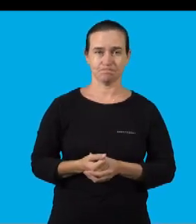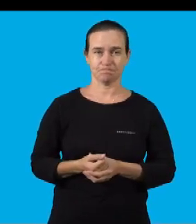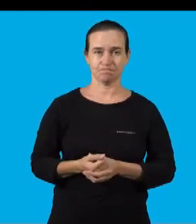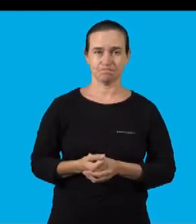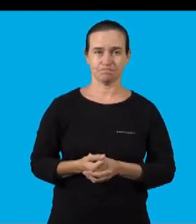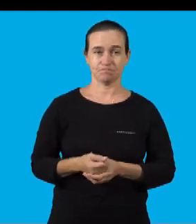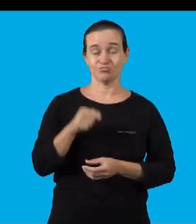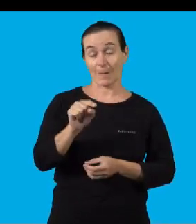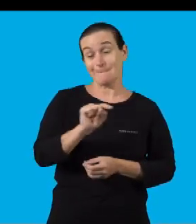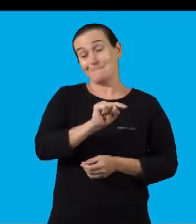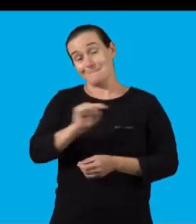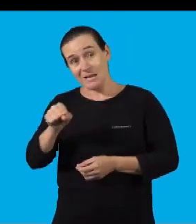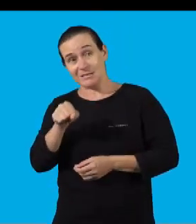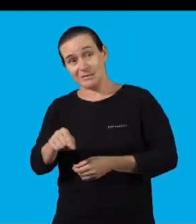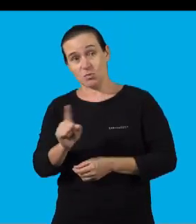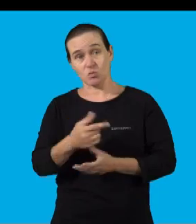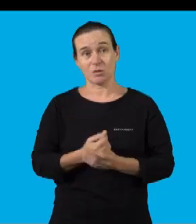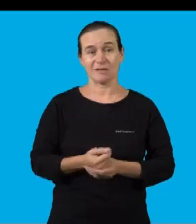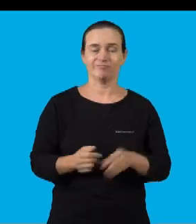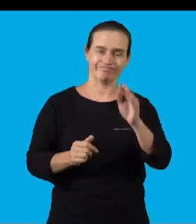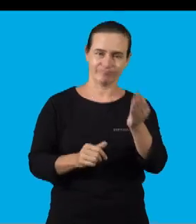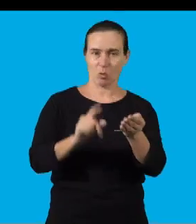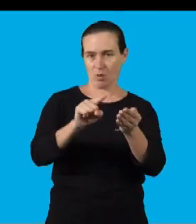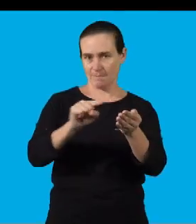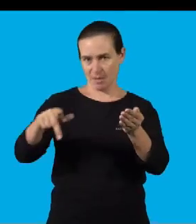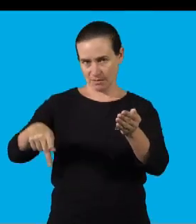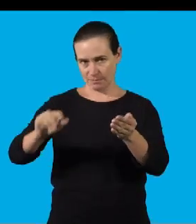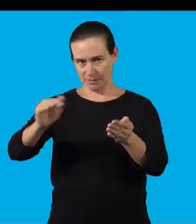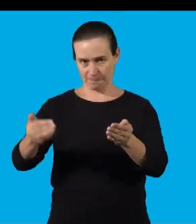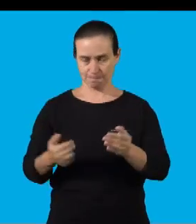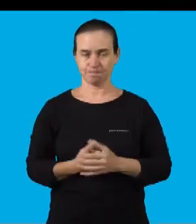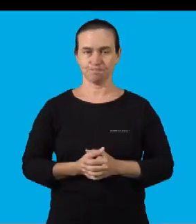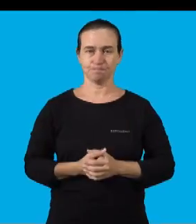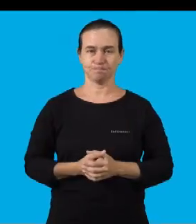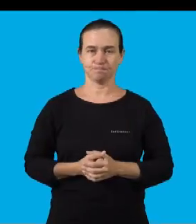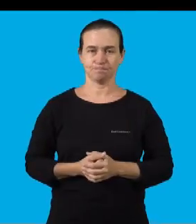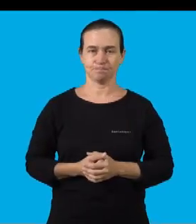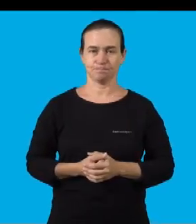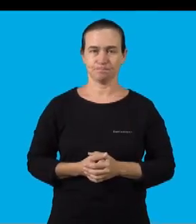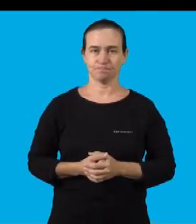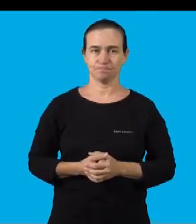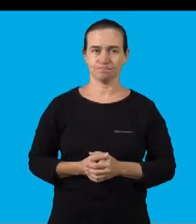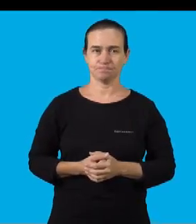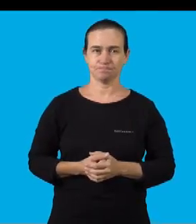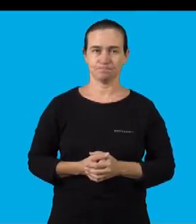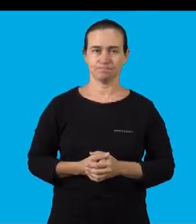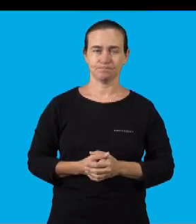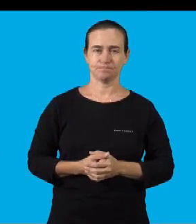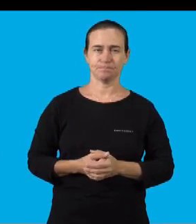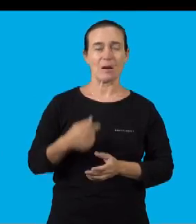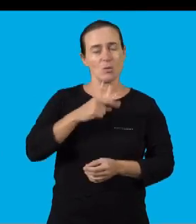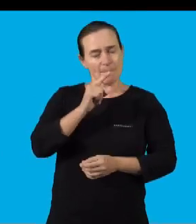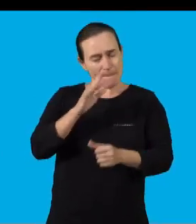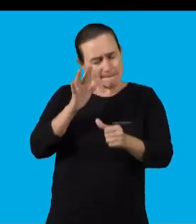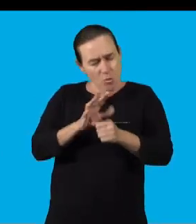3, that is our second term, and we are going to subtract our first term, and that is 1 minus p. And please do not